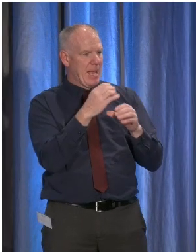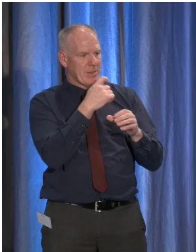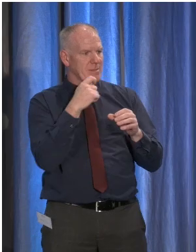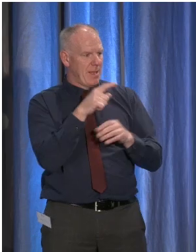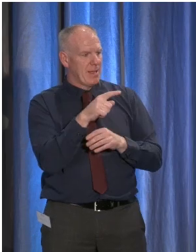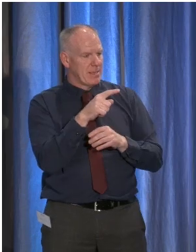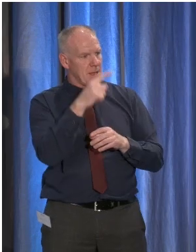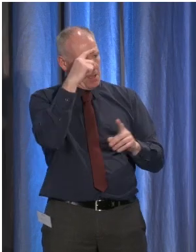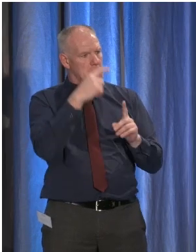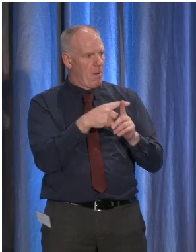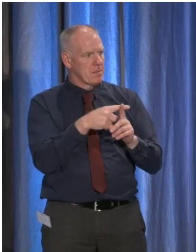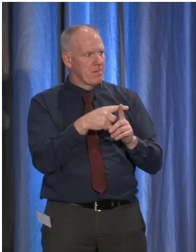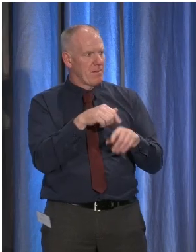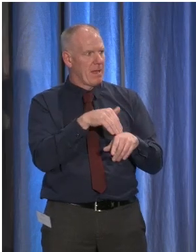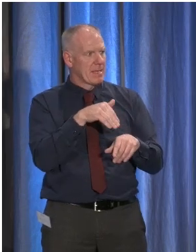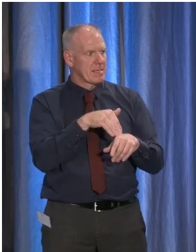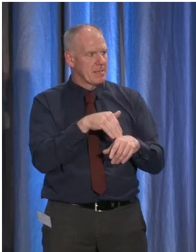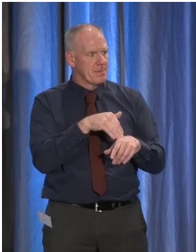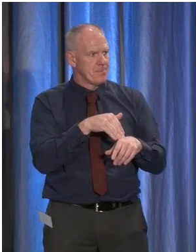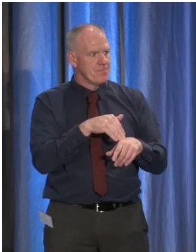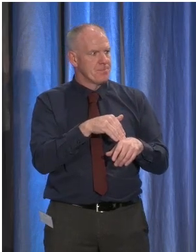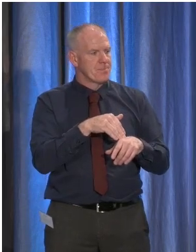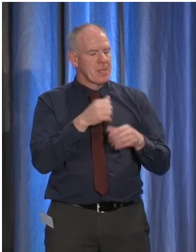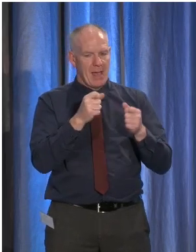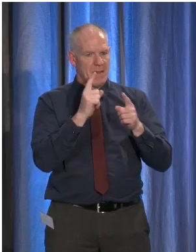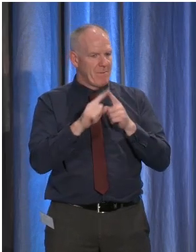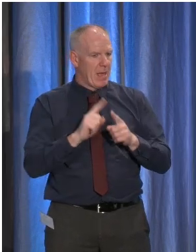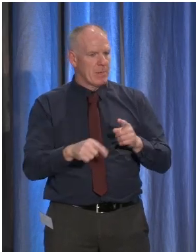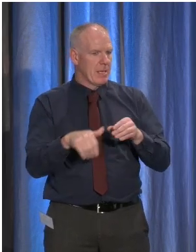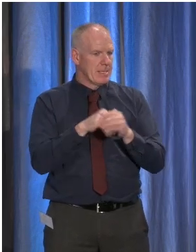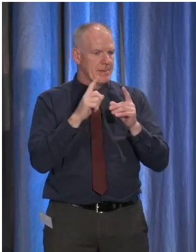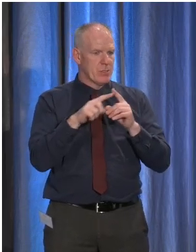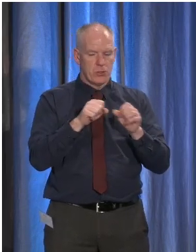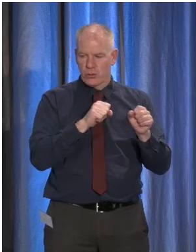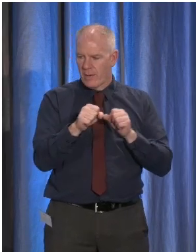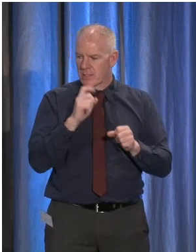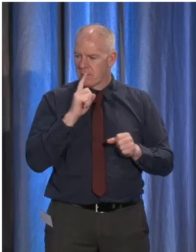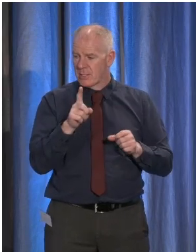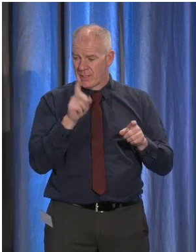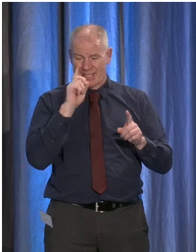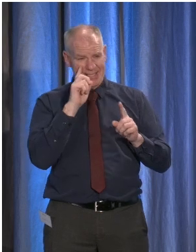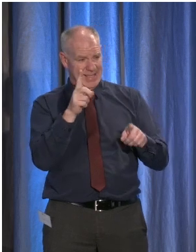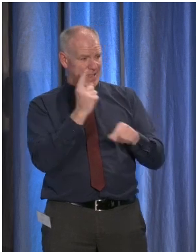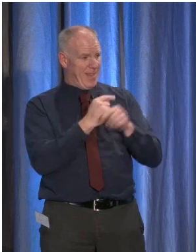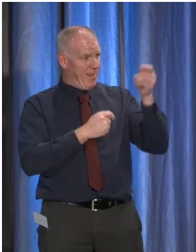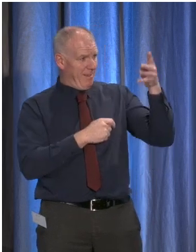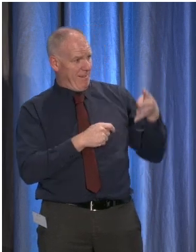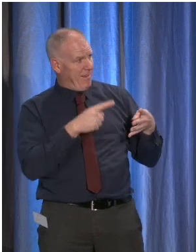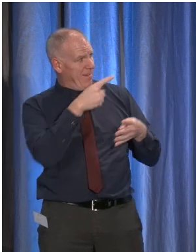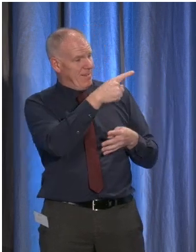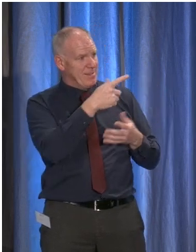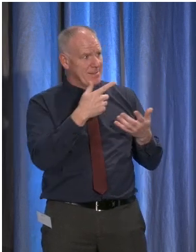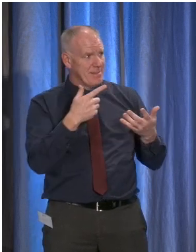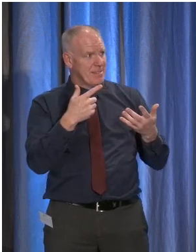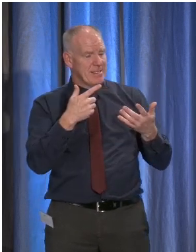describing positive impacts. These were varied across services, but you can see that these perceptions,